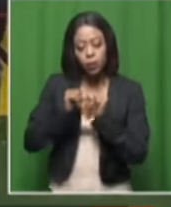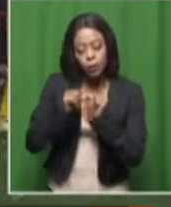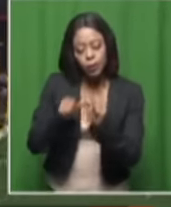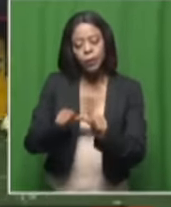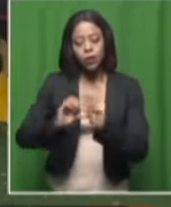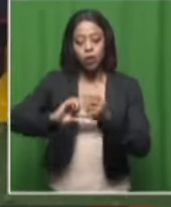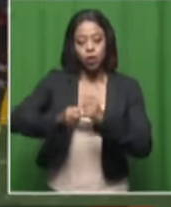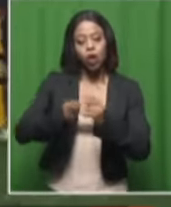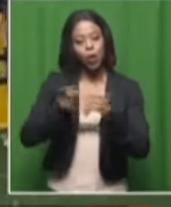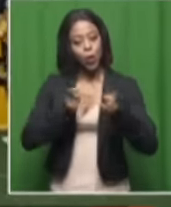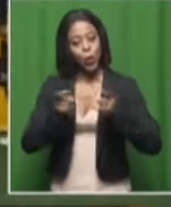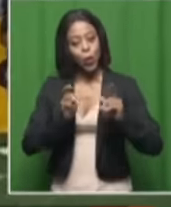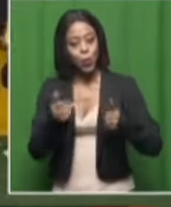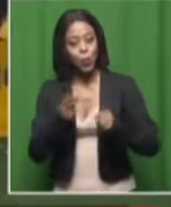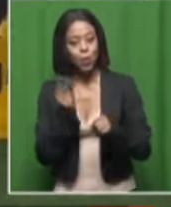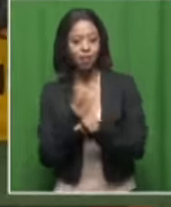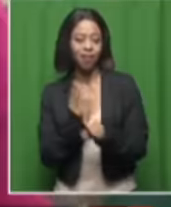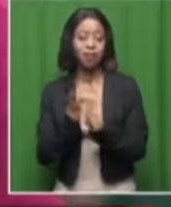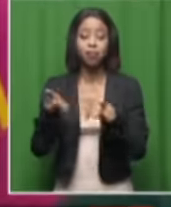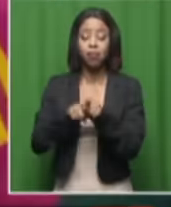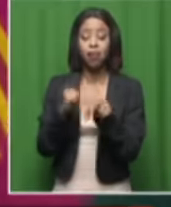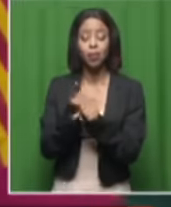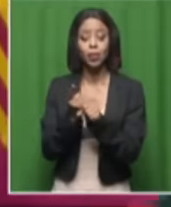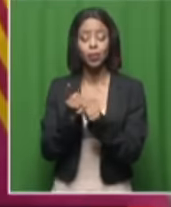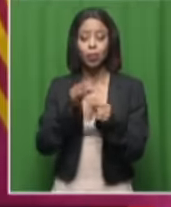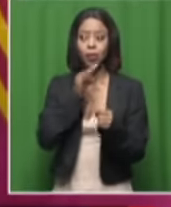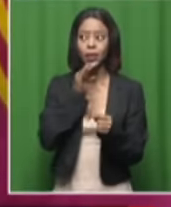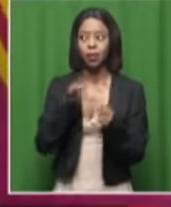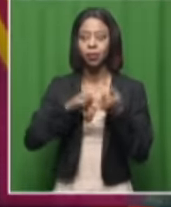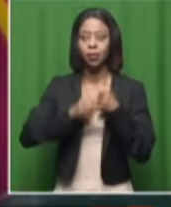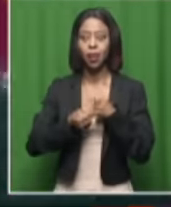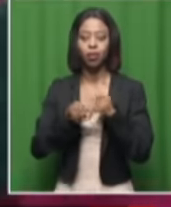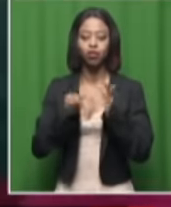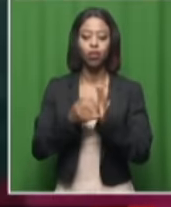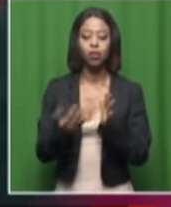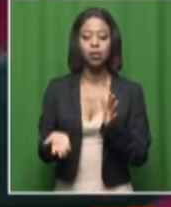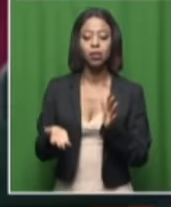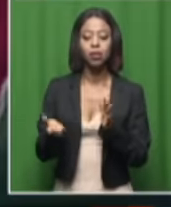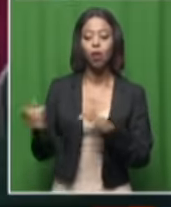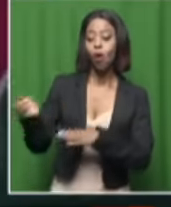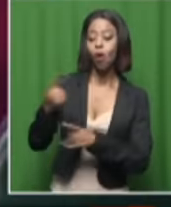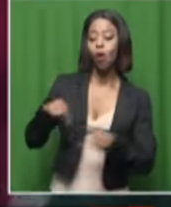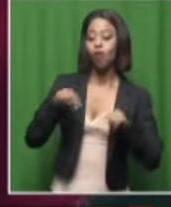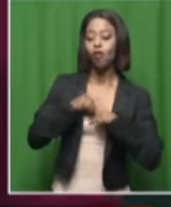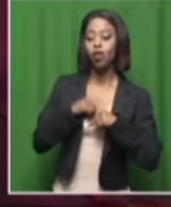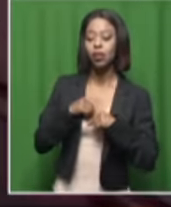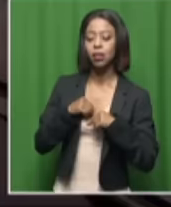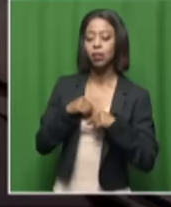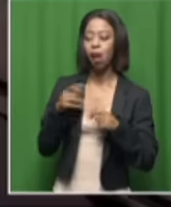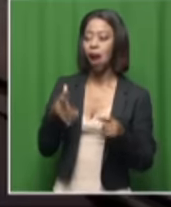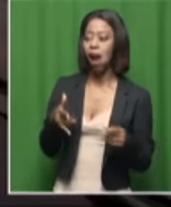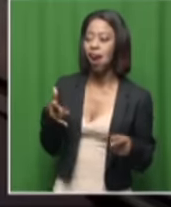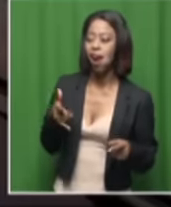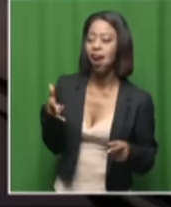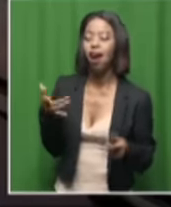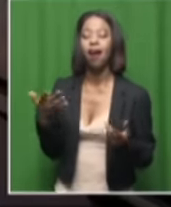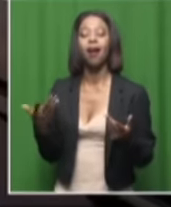trying to be in control one more time, trying to not suddenly all of us start doubting and